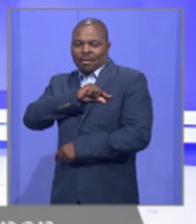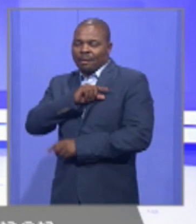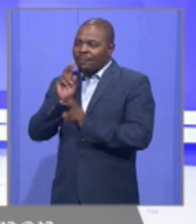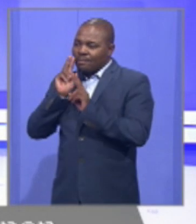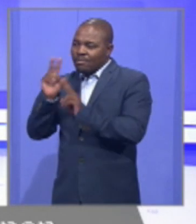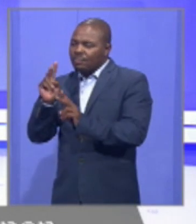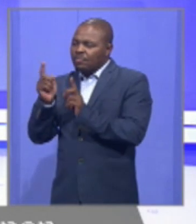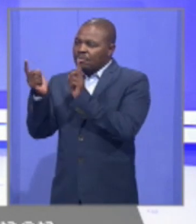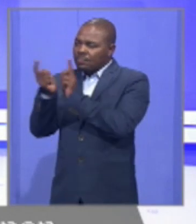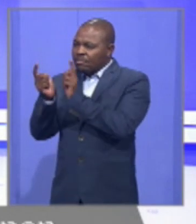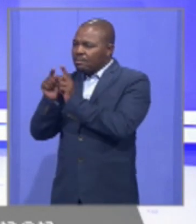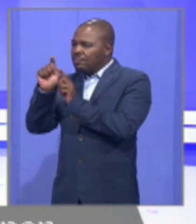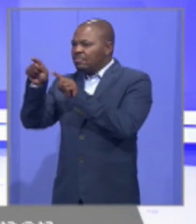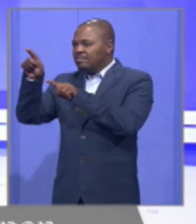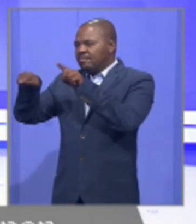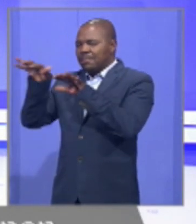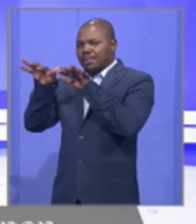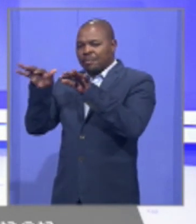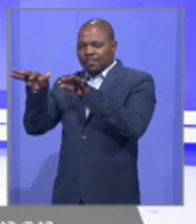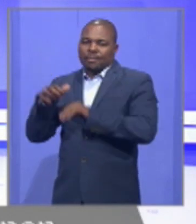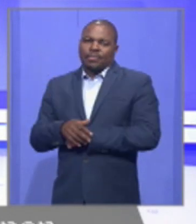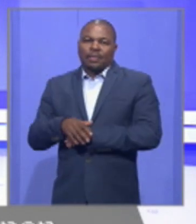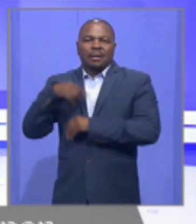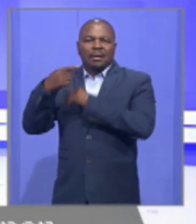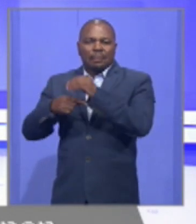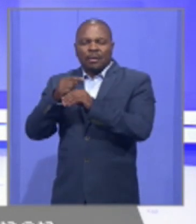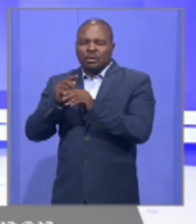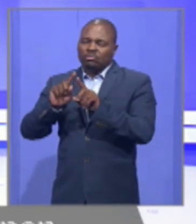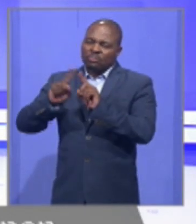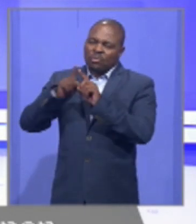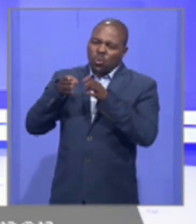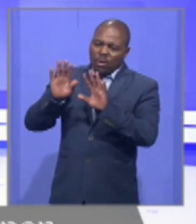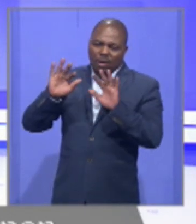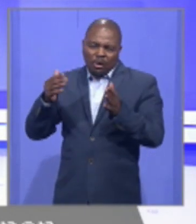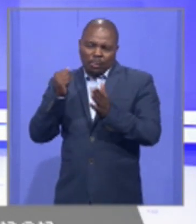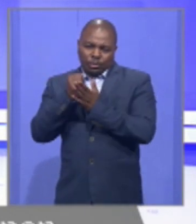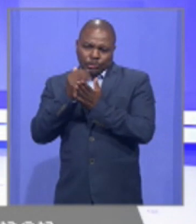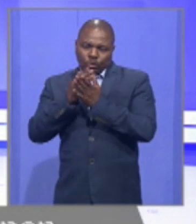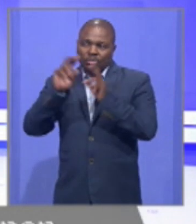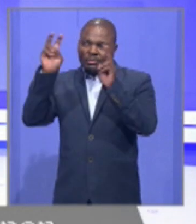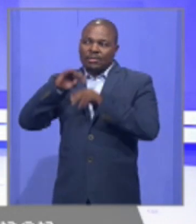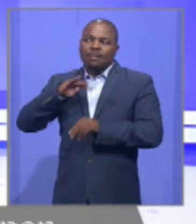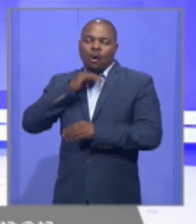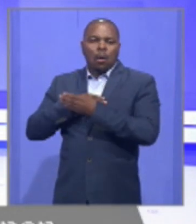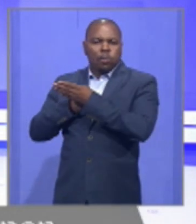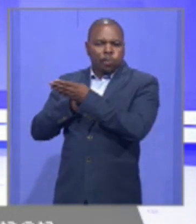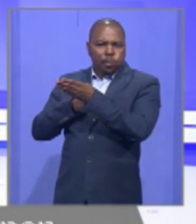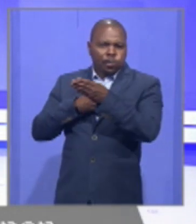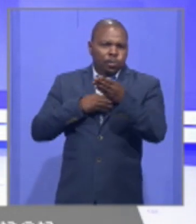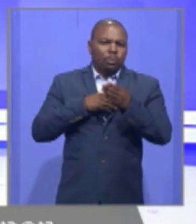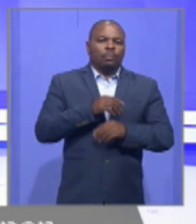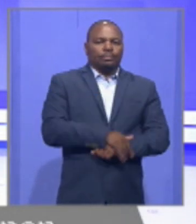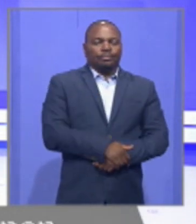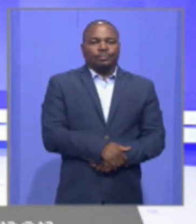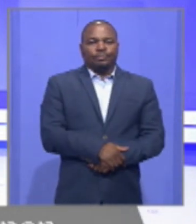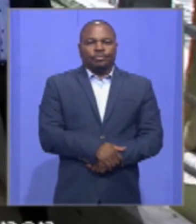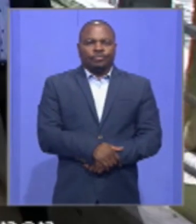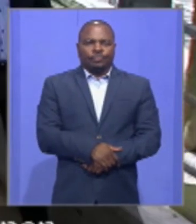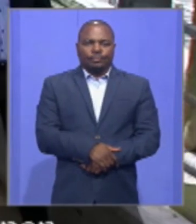a kopana le banna le seabe ba ba farologaneng ka ga mekgwa e tla netefatsang fa go na le motlakase o lekaneng.